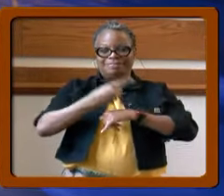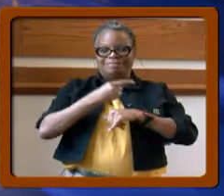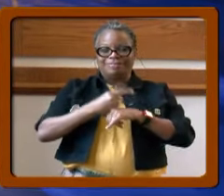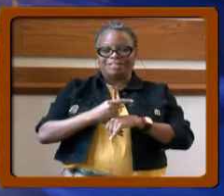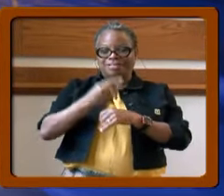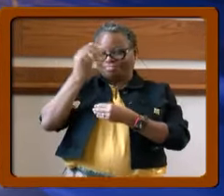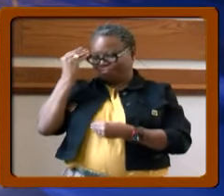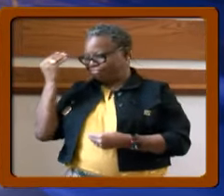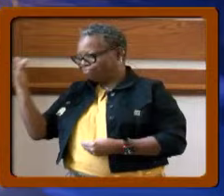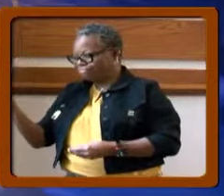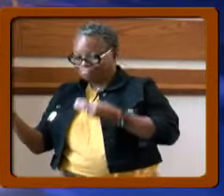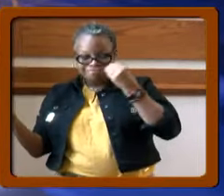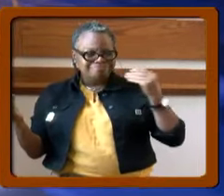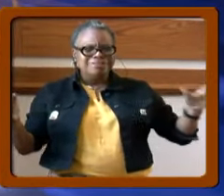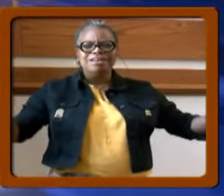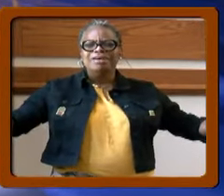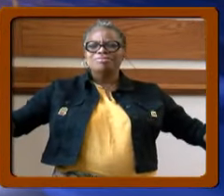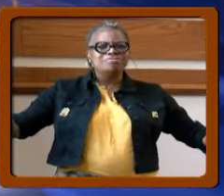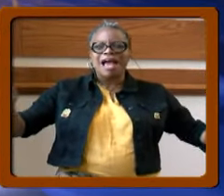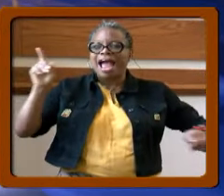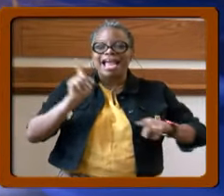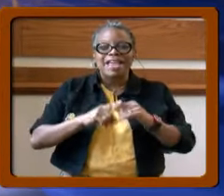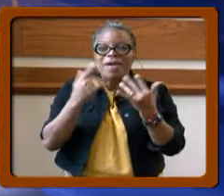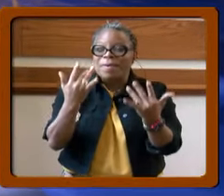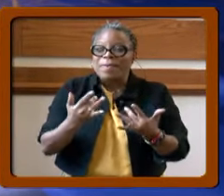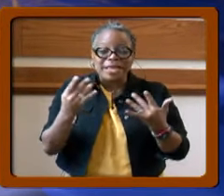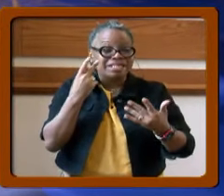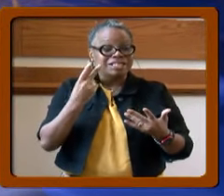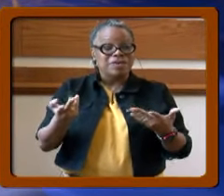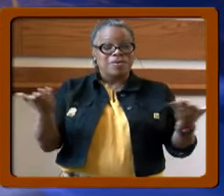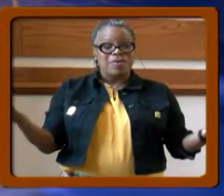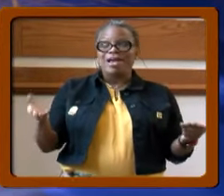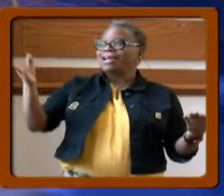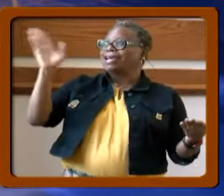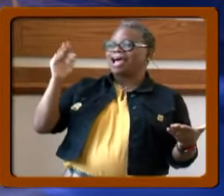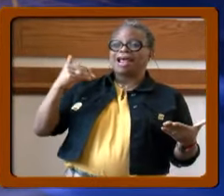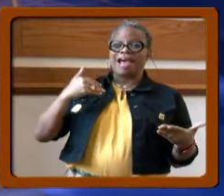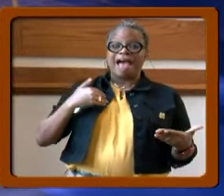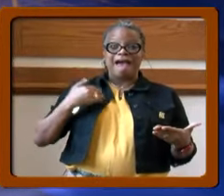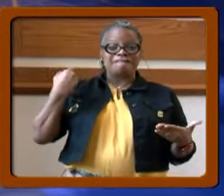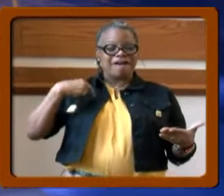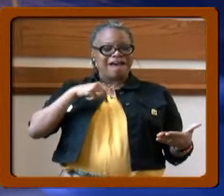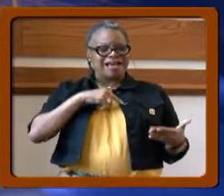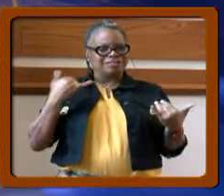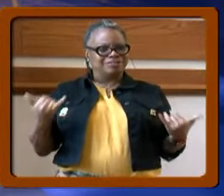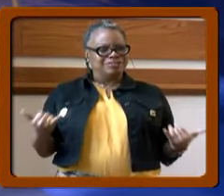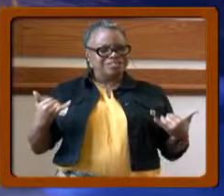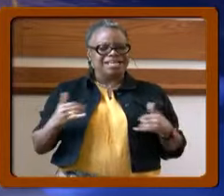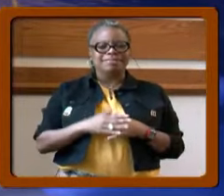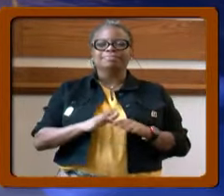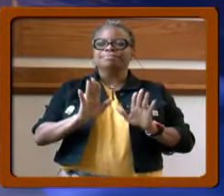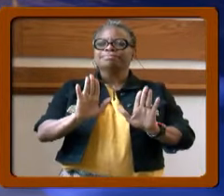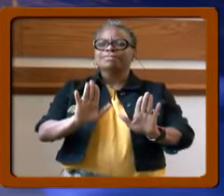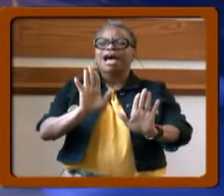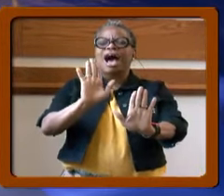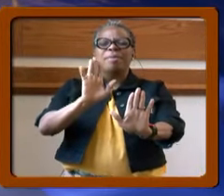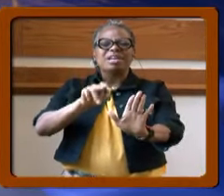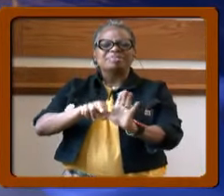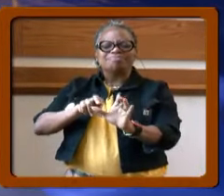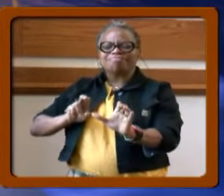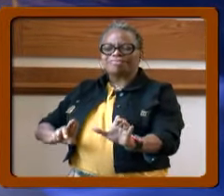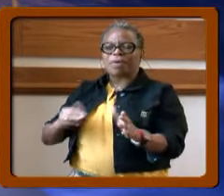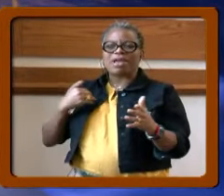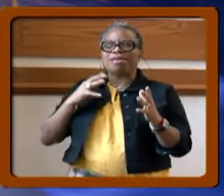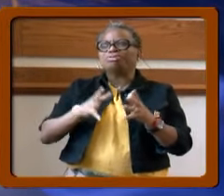let them know that you cannot wait to see what God has in store for us on today. Now listen, let me get out of the way. We have